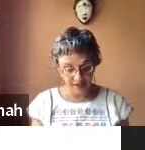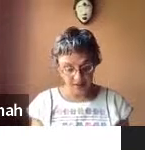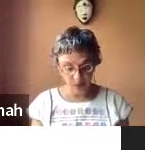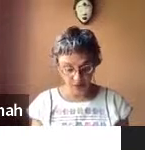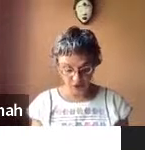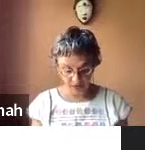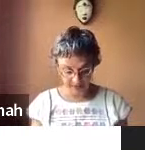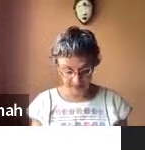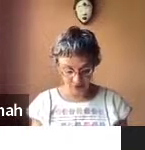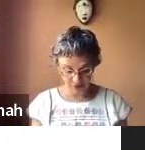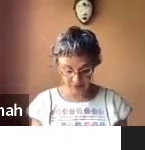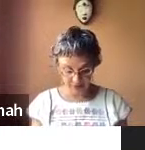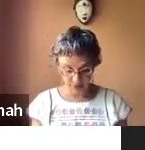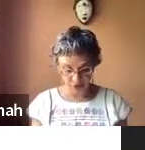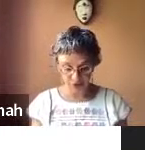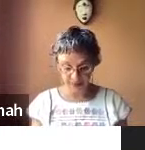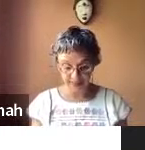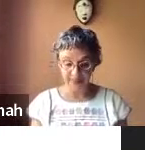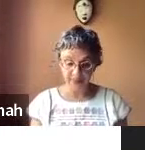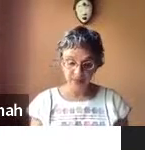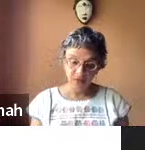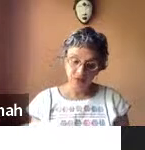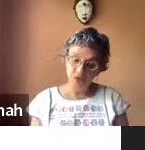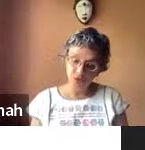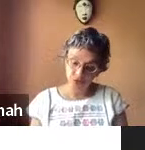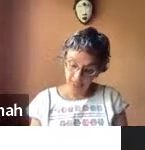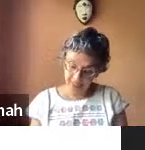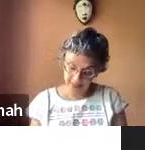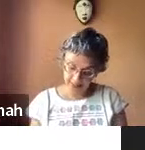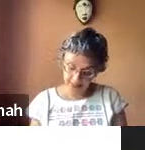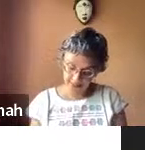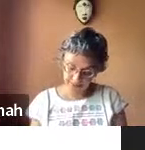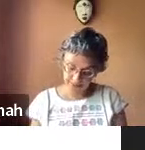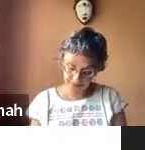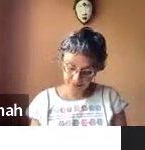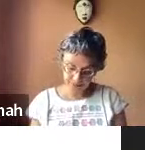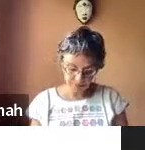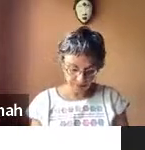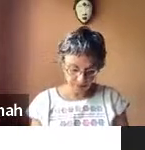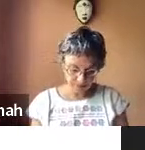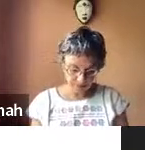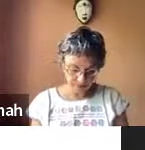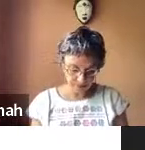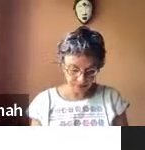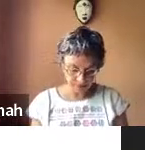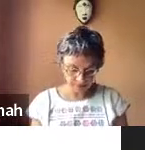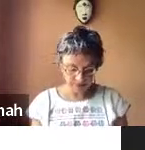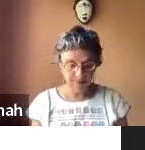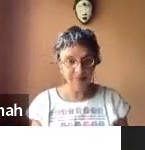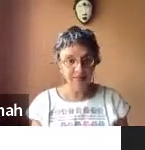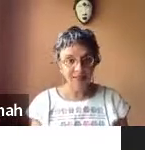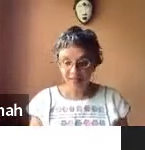Algeria, where childcare is partially socialized.